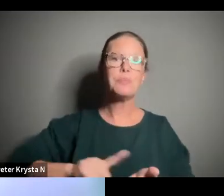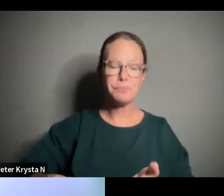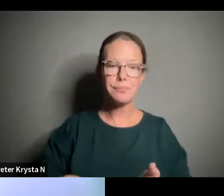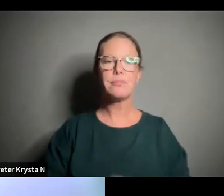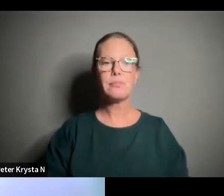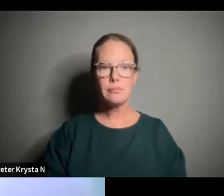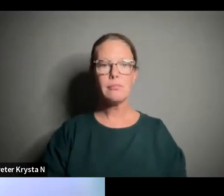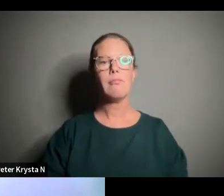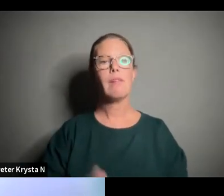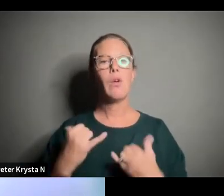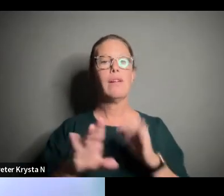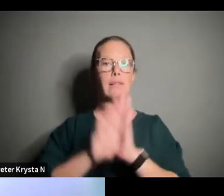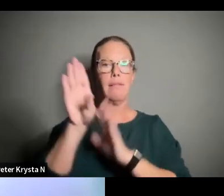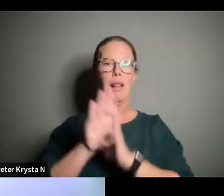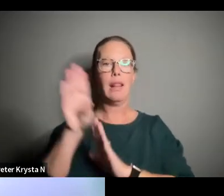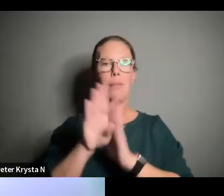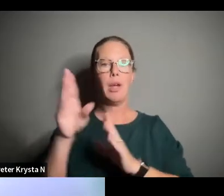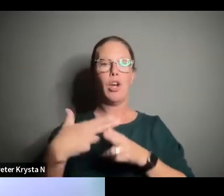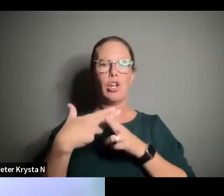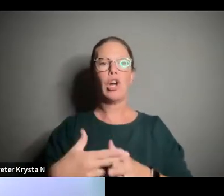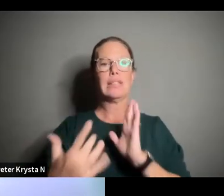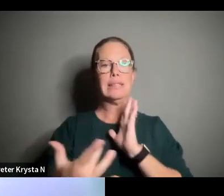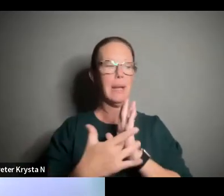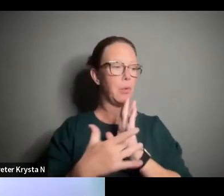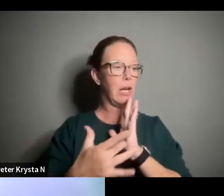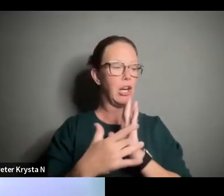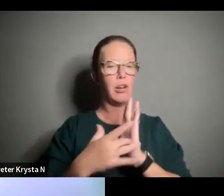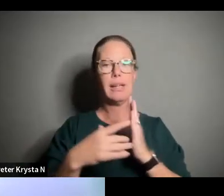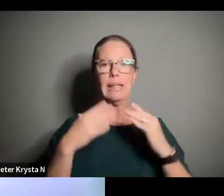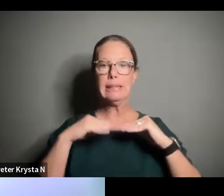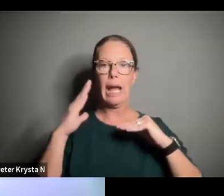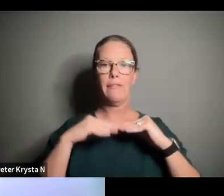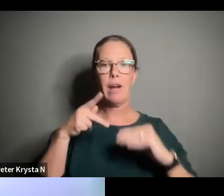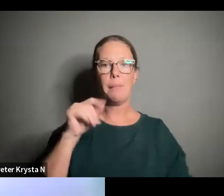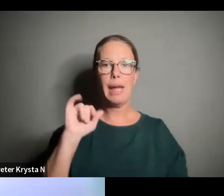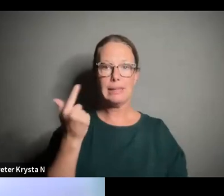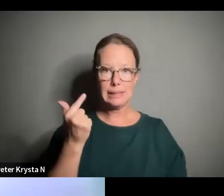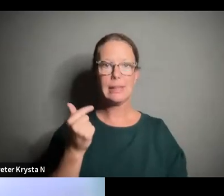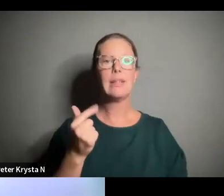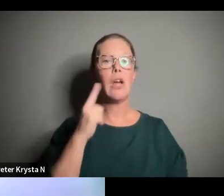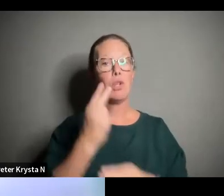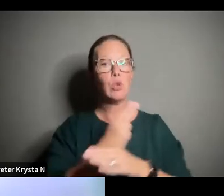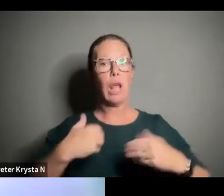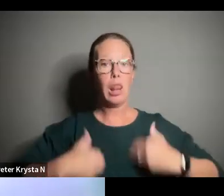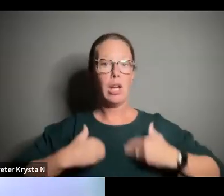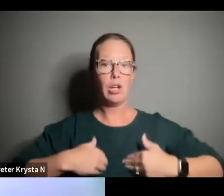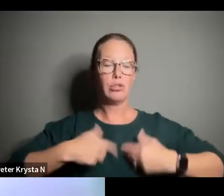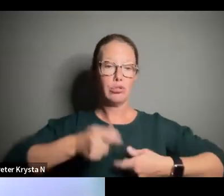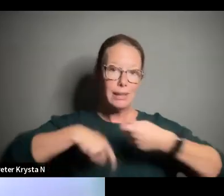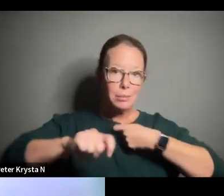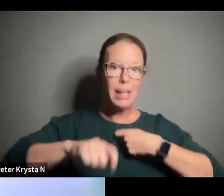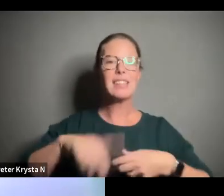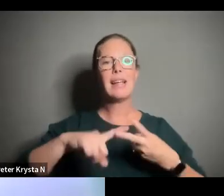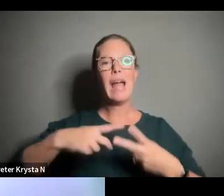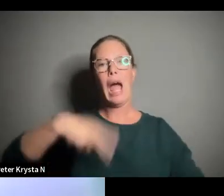researchers. We've now developed what we call temporary diaphragm pacing systems that I use in lung transplants and high-risk cardiac patients. The